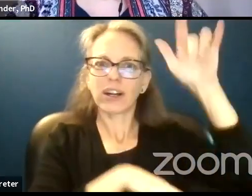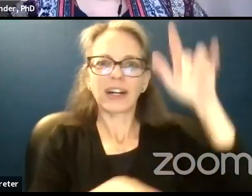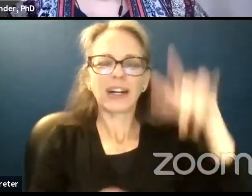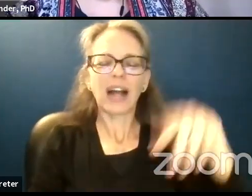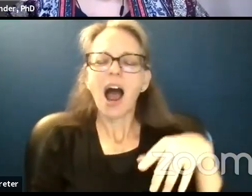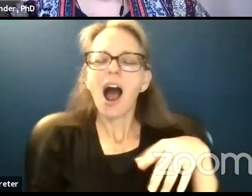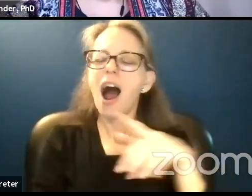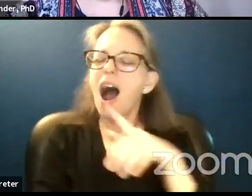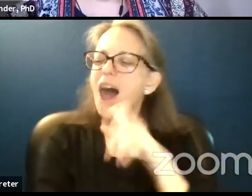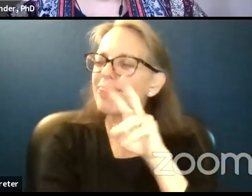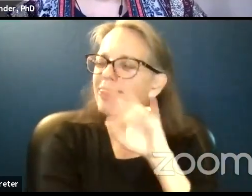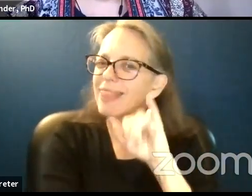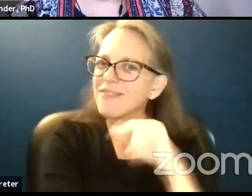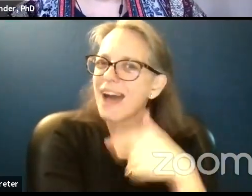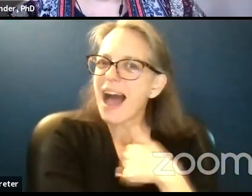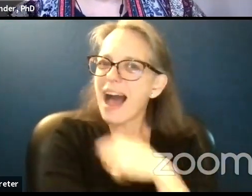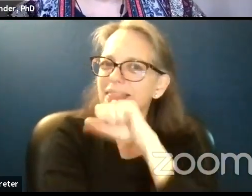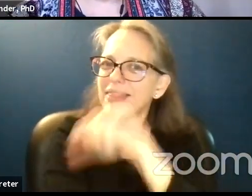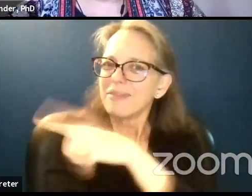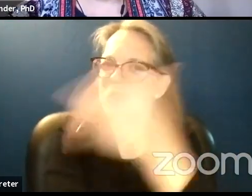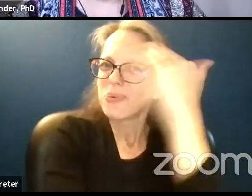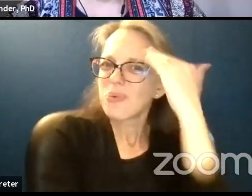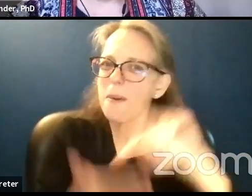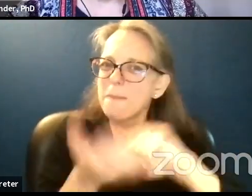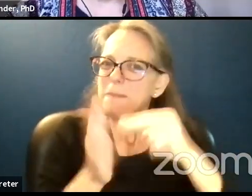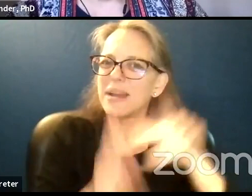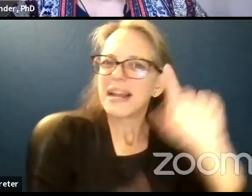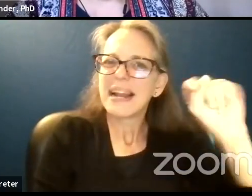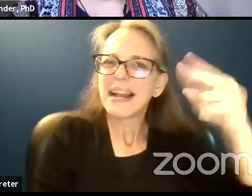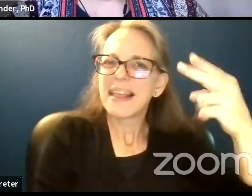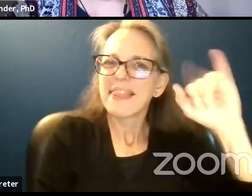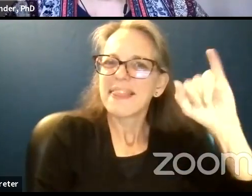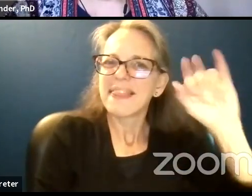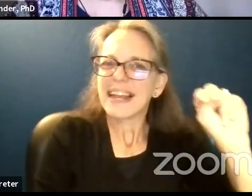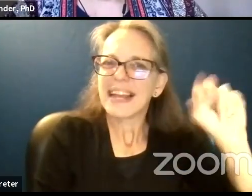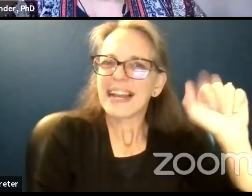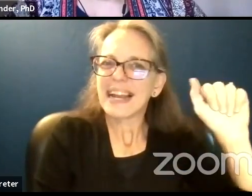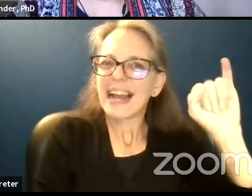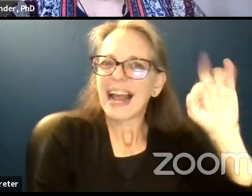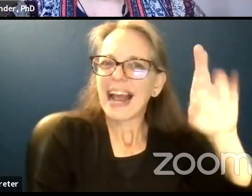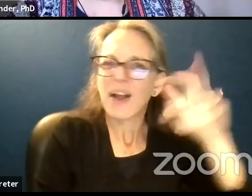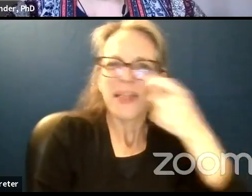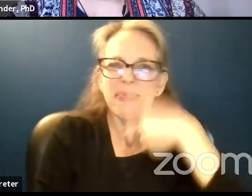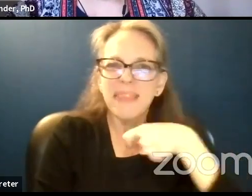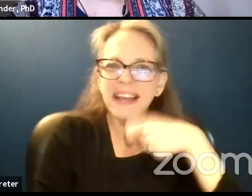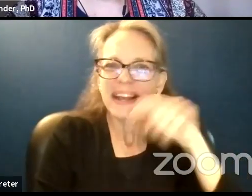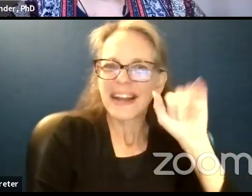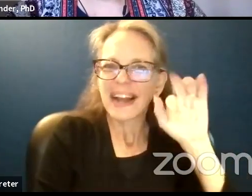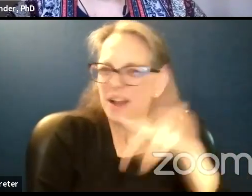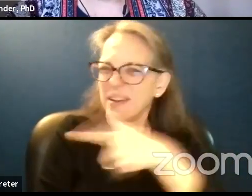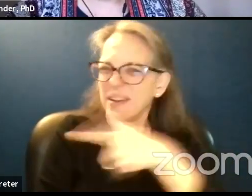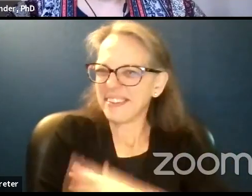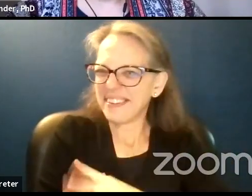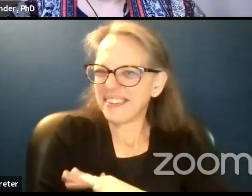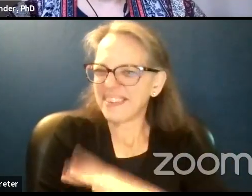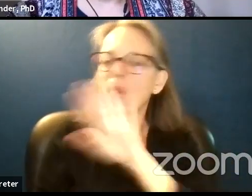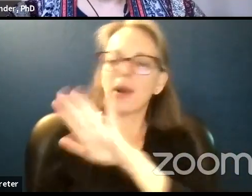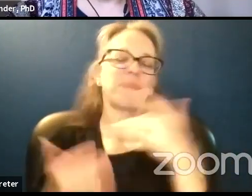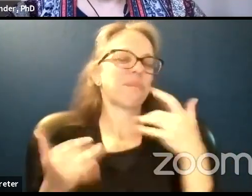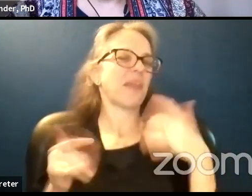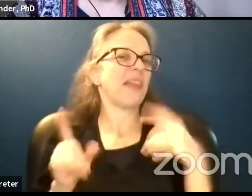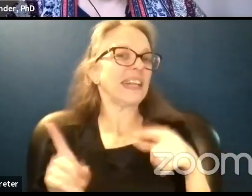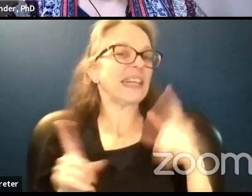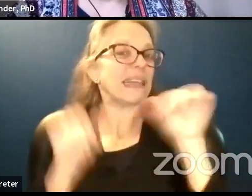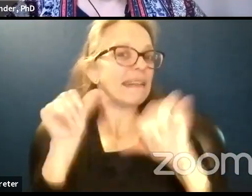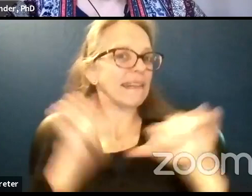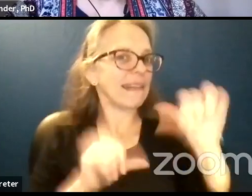is. That's so cool. Okay, so let's start from what we know. So this is a cool science thinking question, and we're